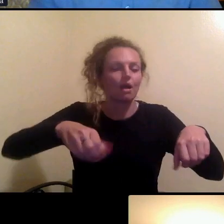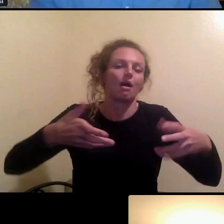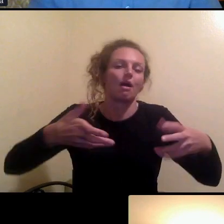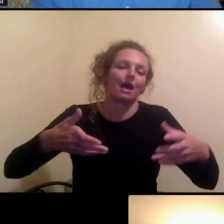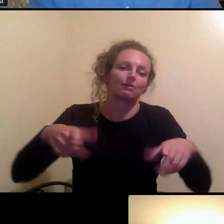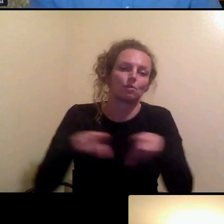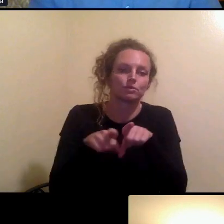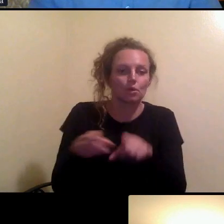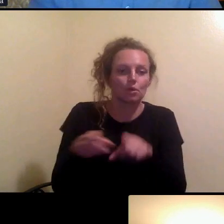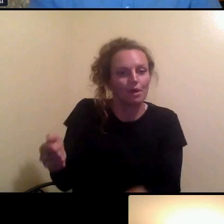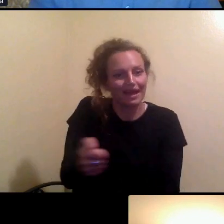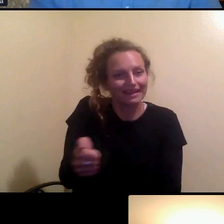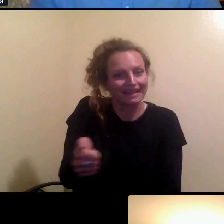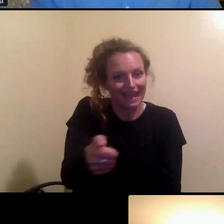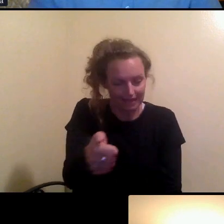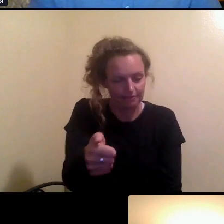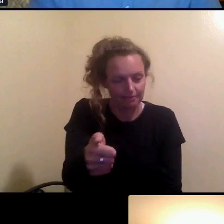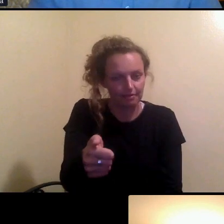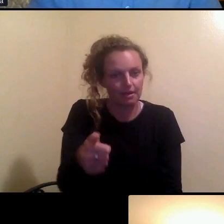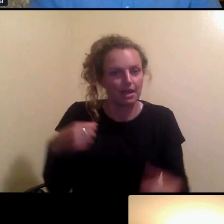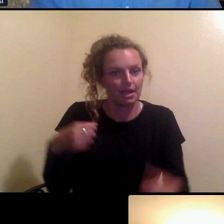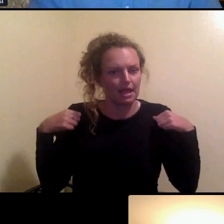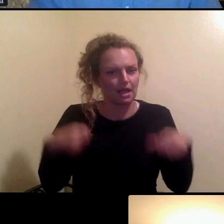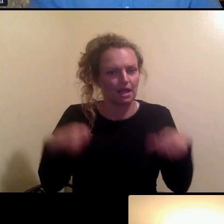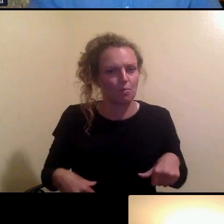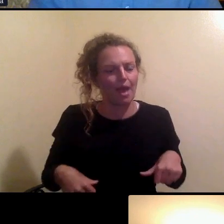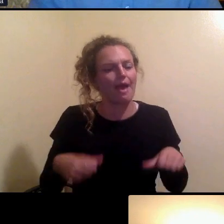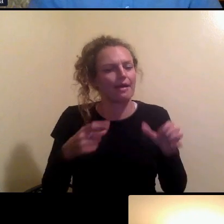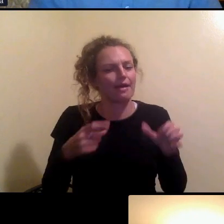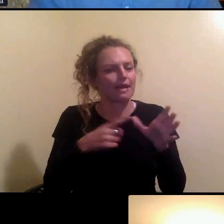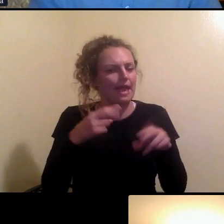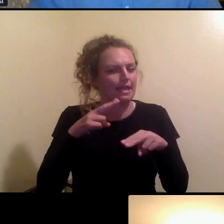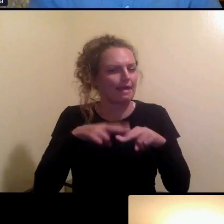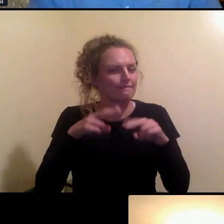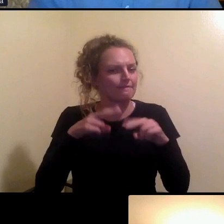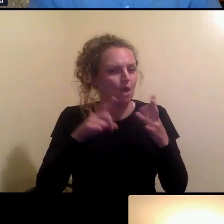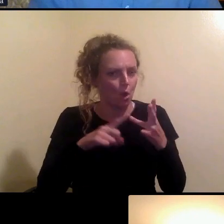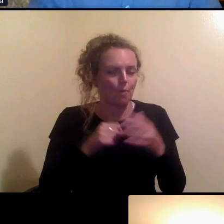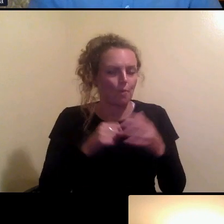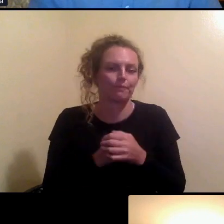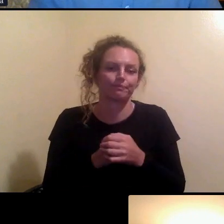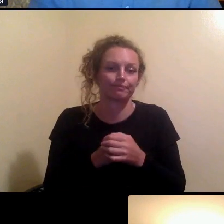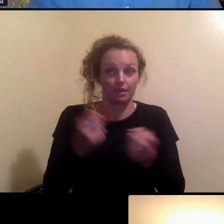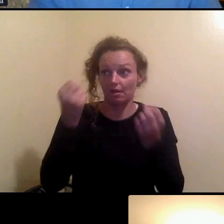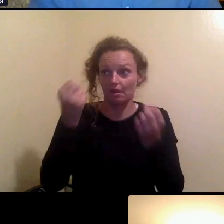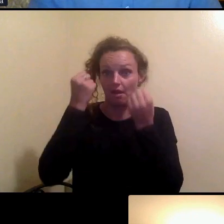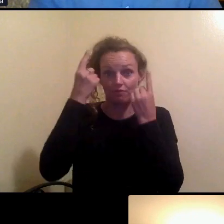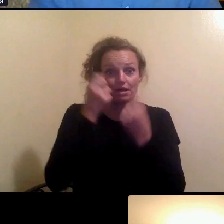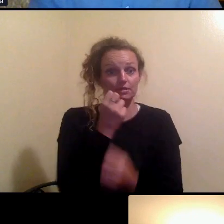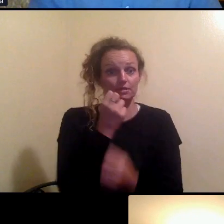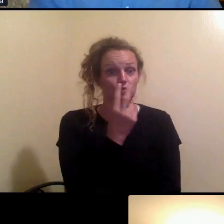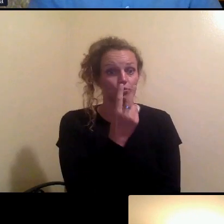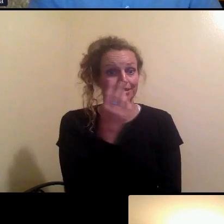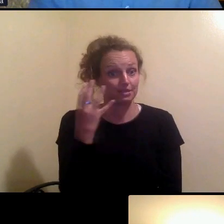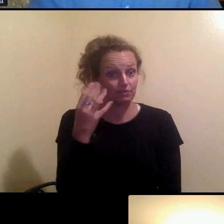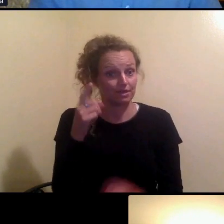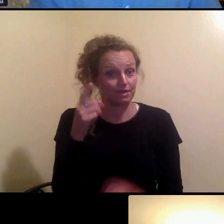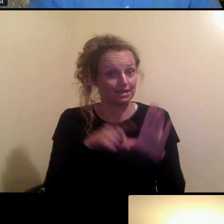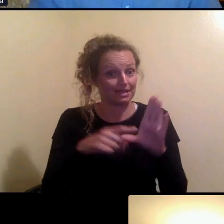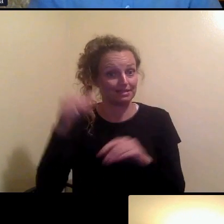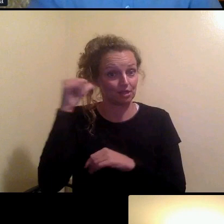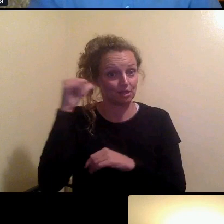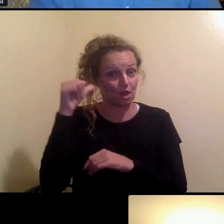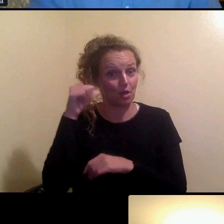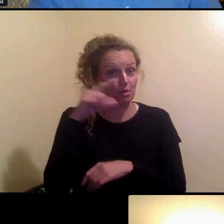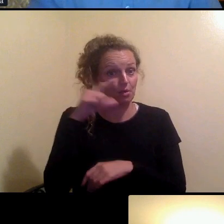That's my disability. And Open Door, I founded 23 years ago because I got carried off an airplane in